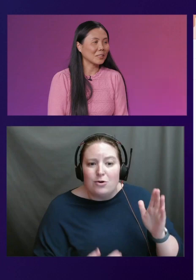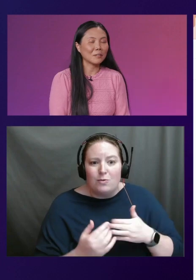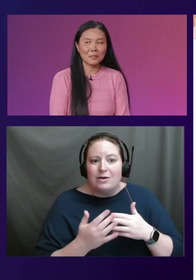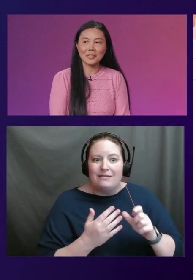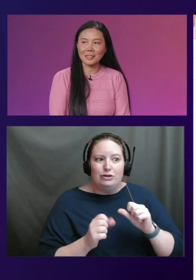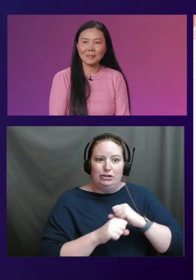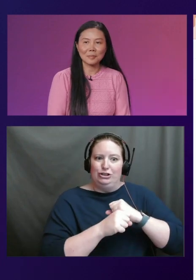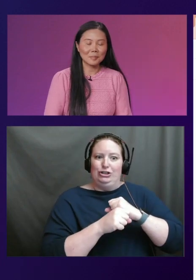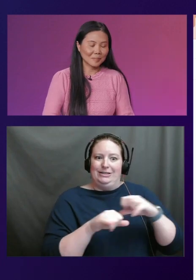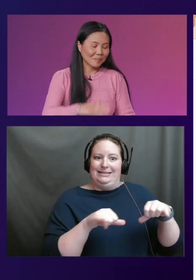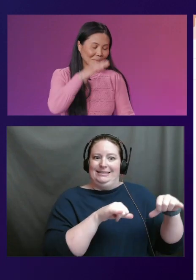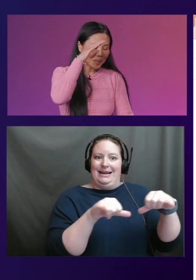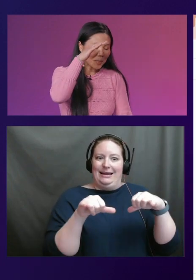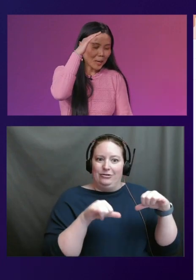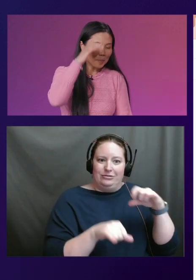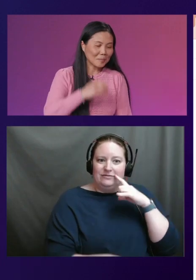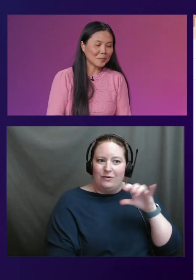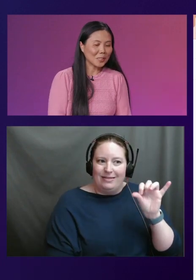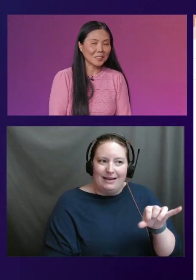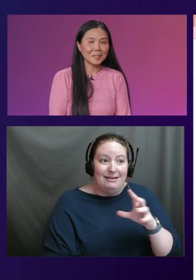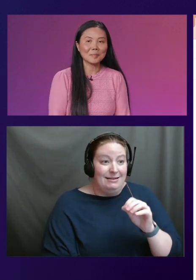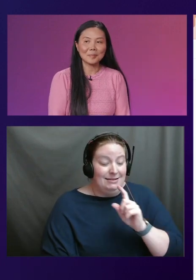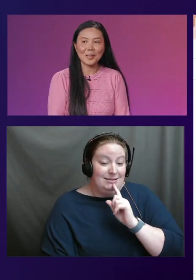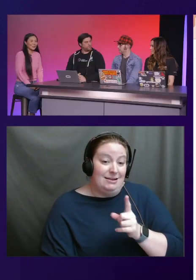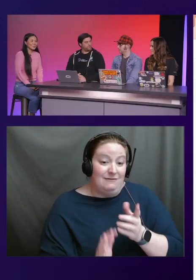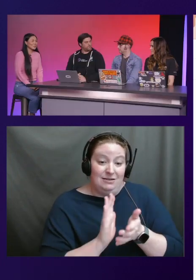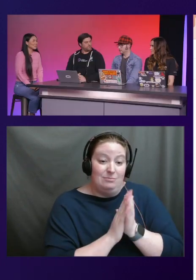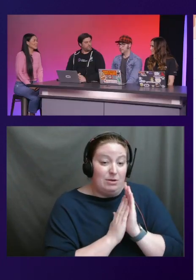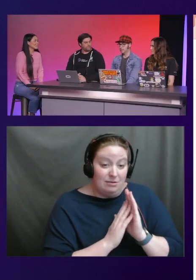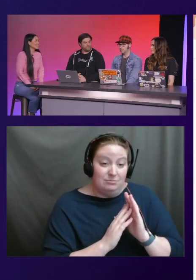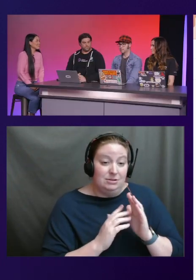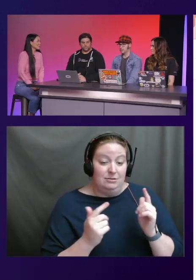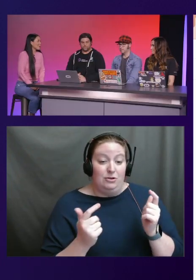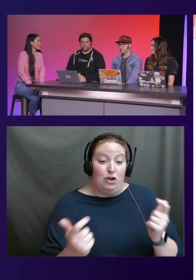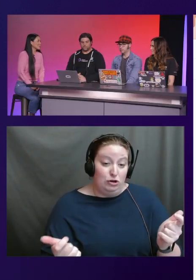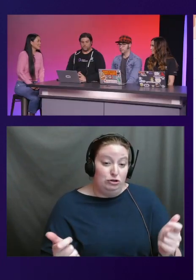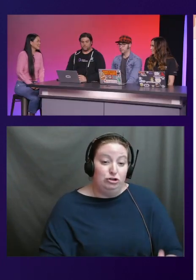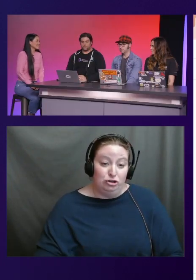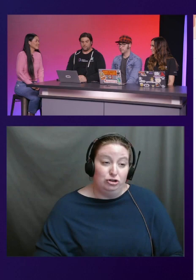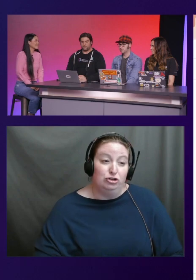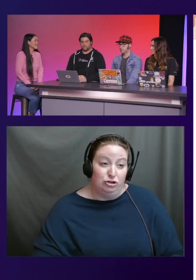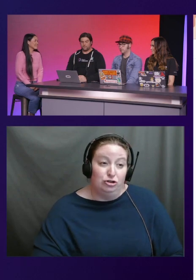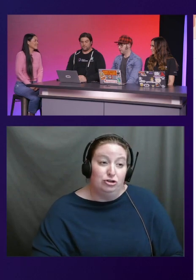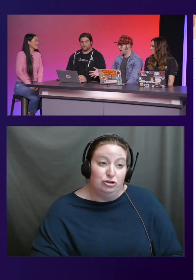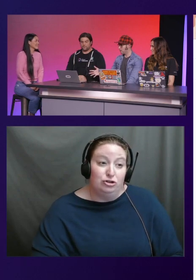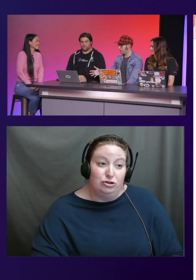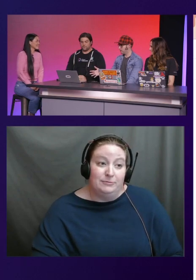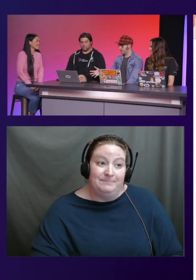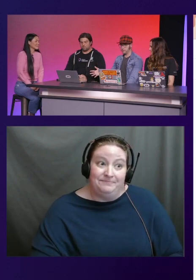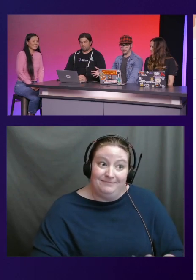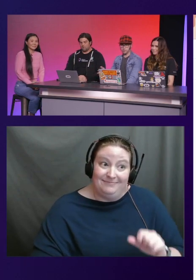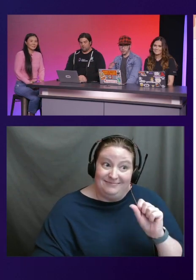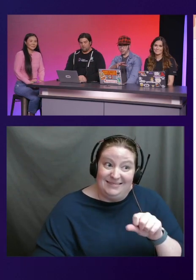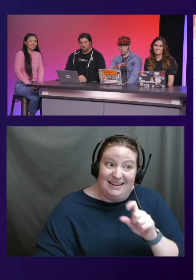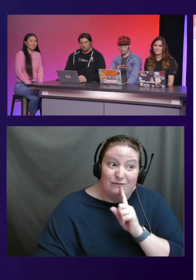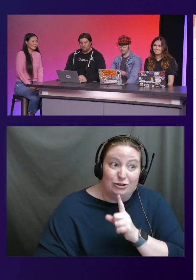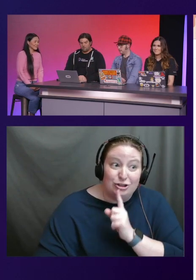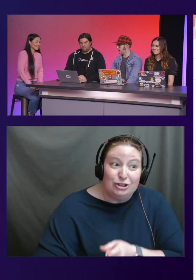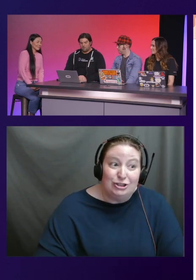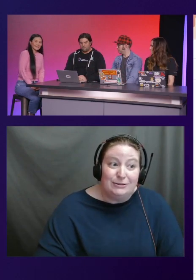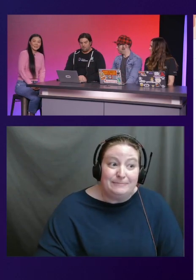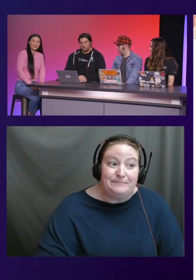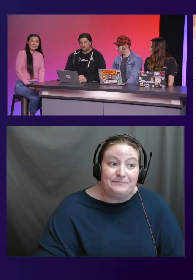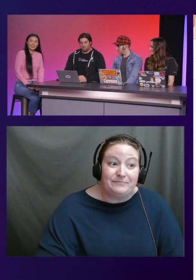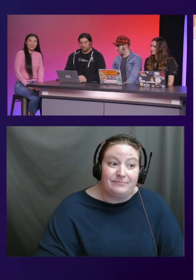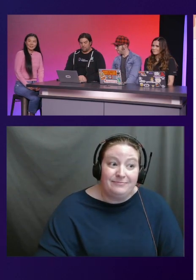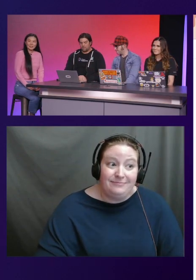do, and definitely it's become really large. Yes. Yeah. Construct. For sure. How are we doing? We're getting close to time. I